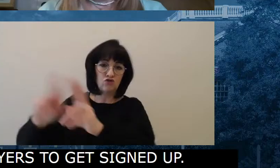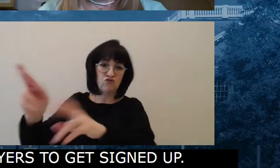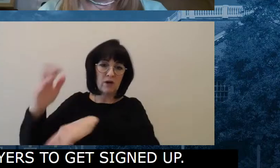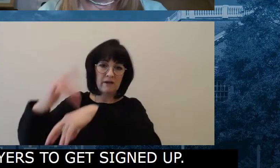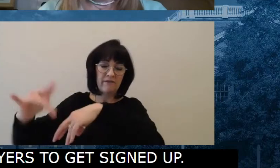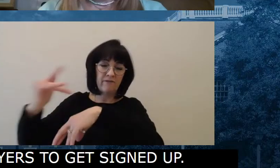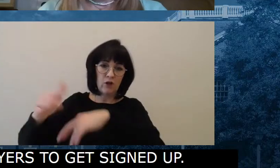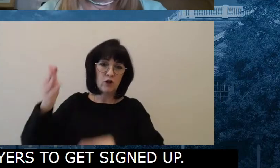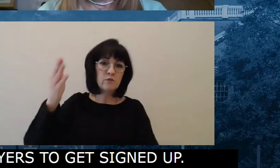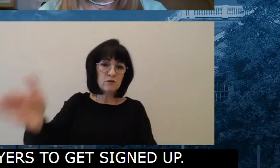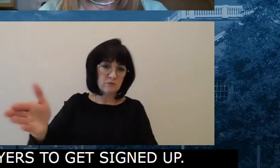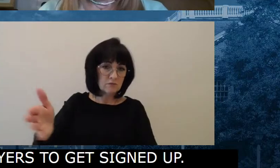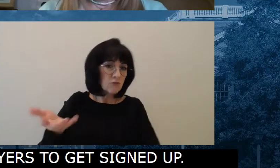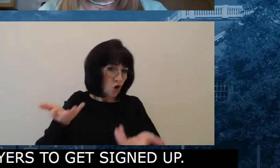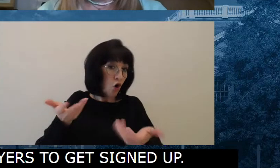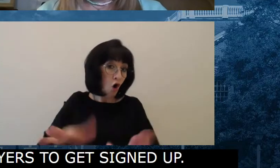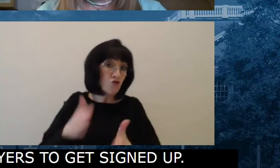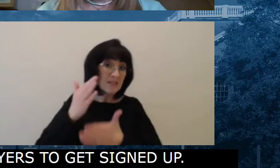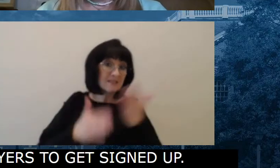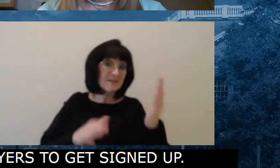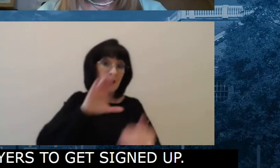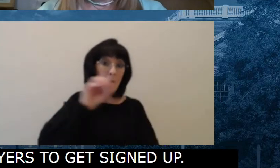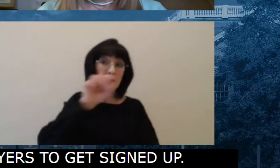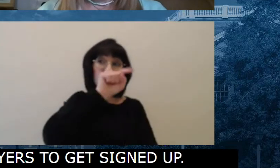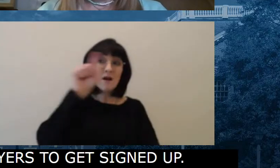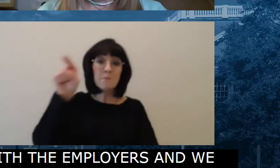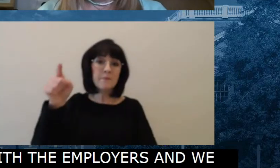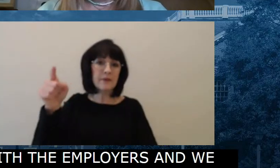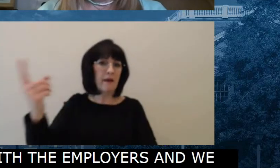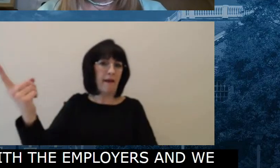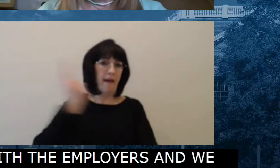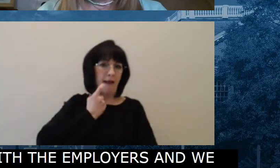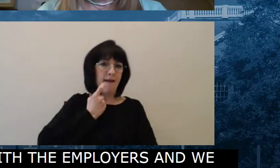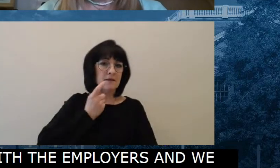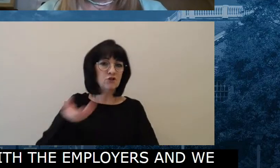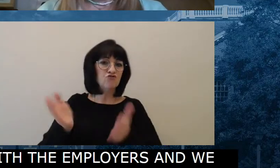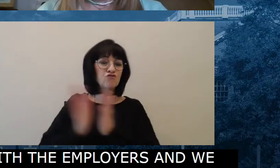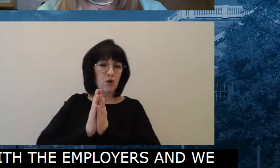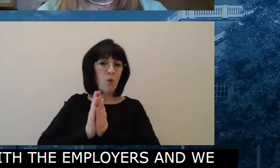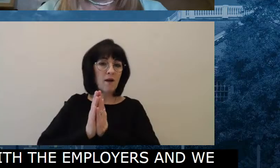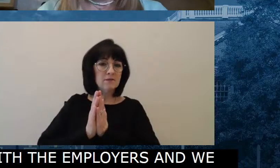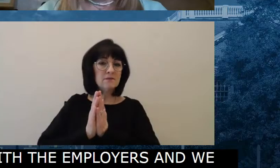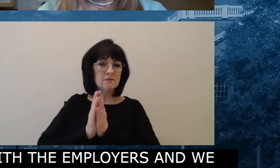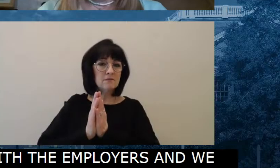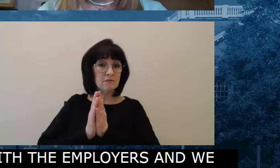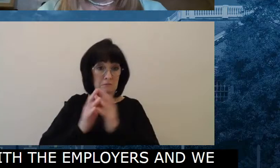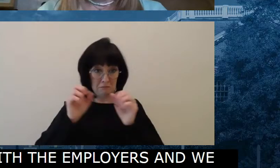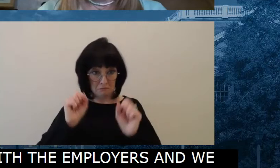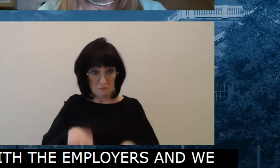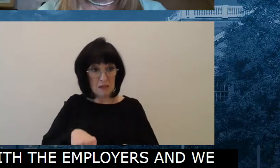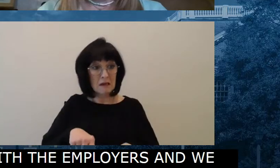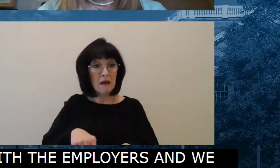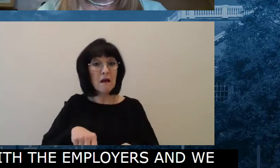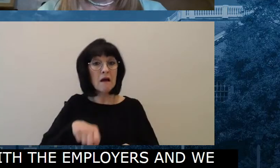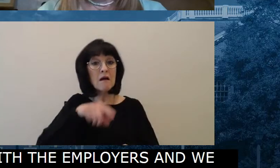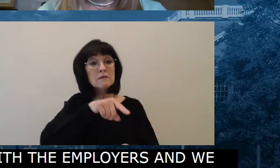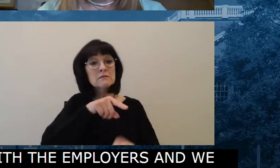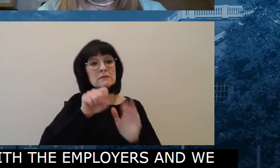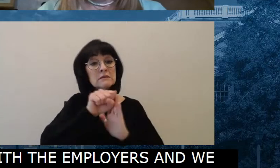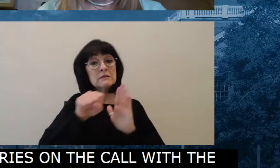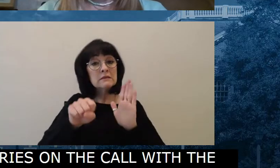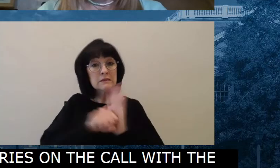On the call with the mayors this morning, they were inquiring about getting a pod